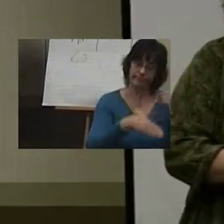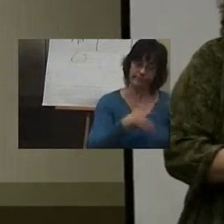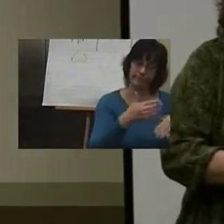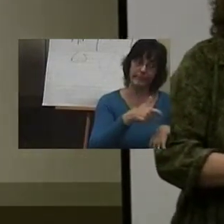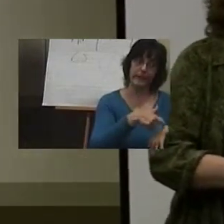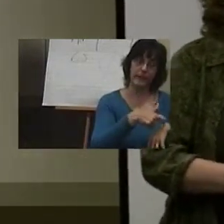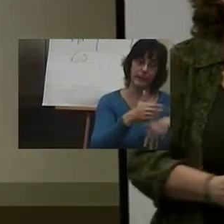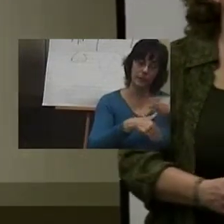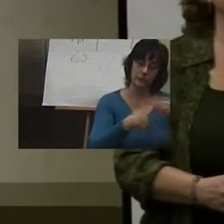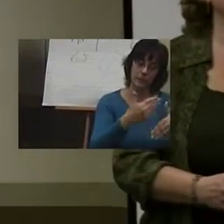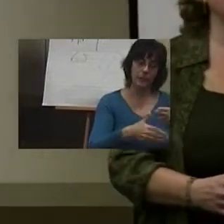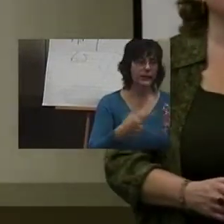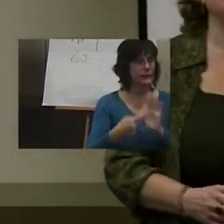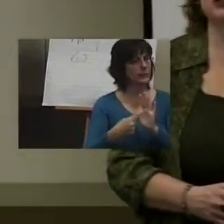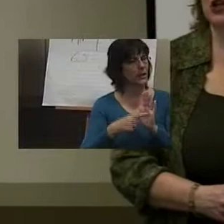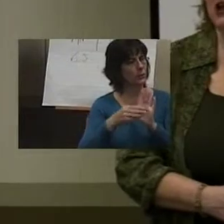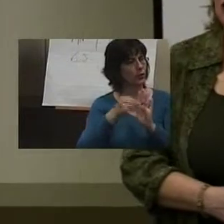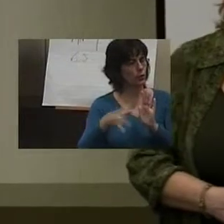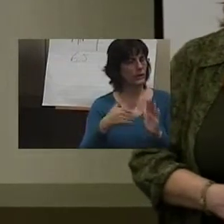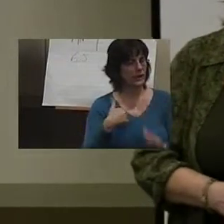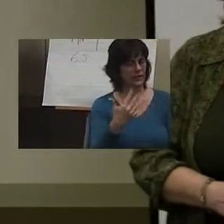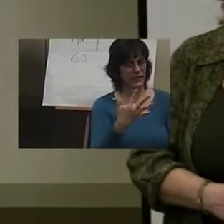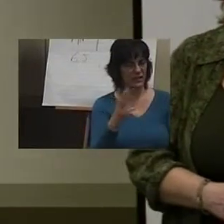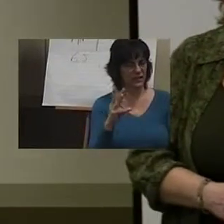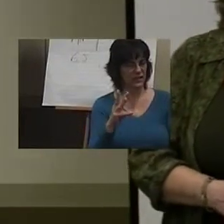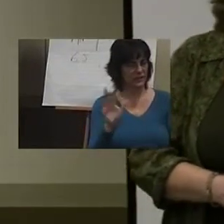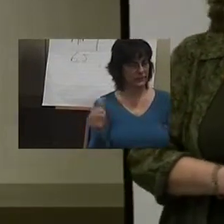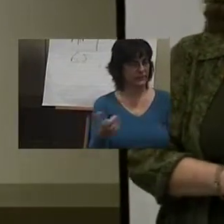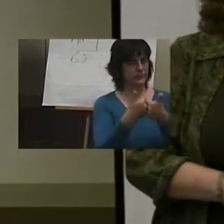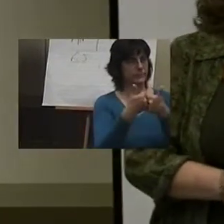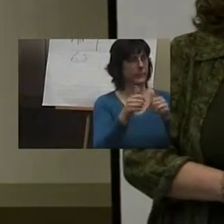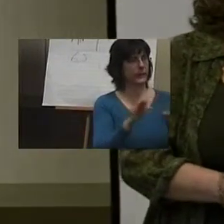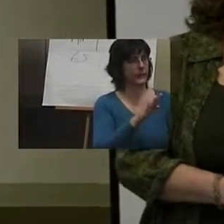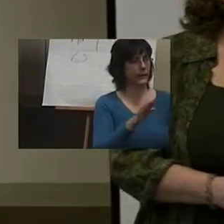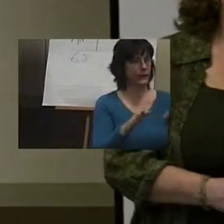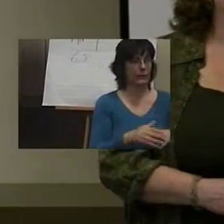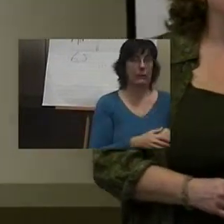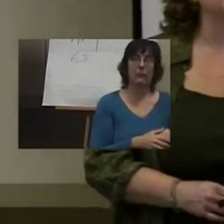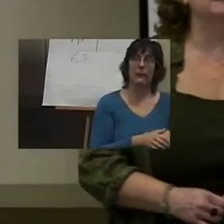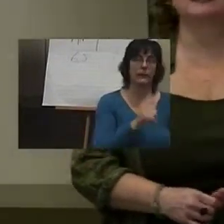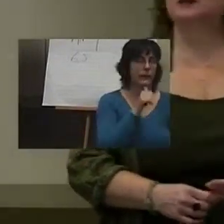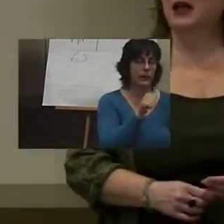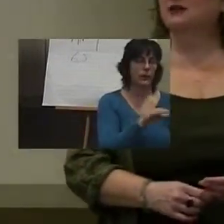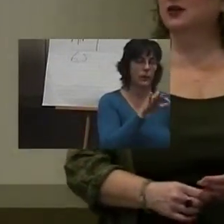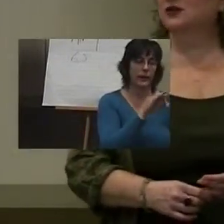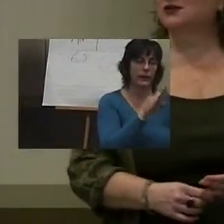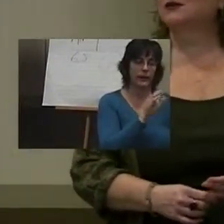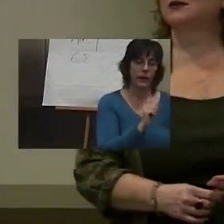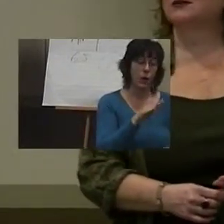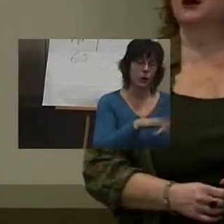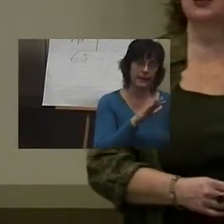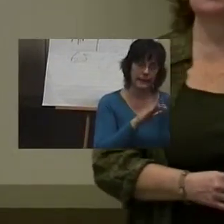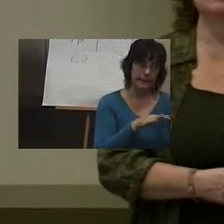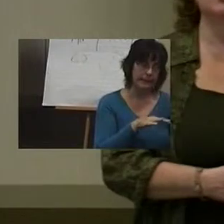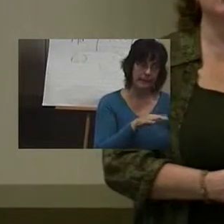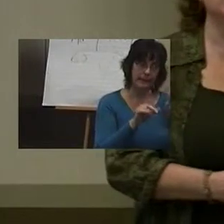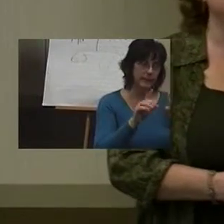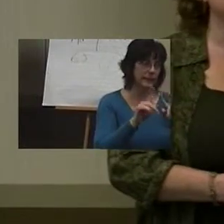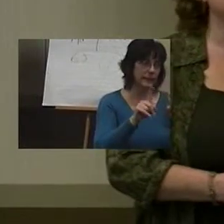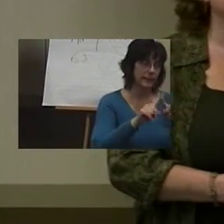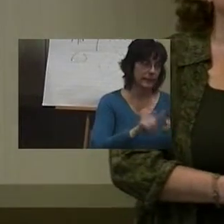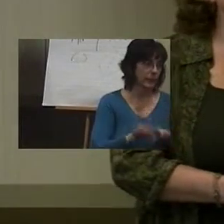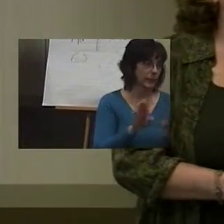because maybe the student has 5 or 6 challenging behaviors. We're not going to do an FBA on 6 behaviors. So what you